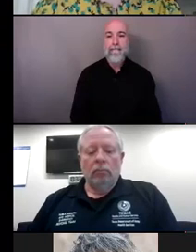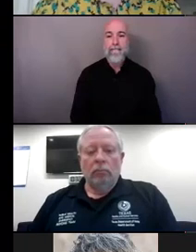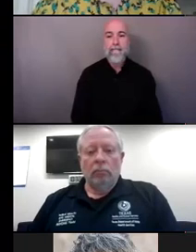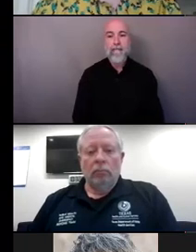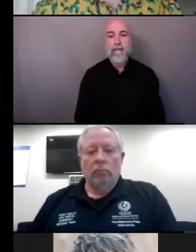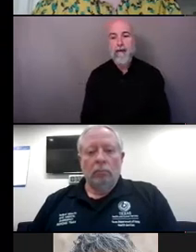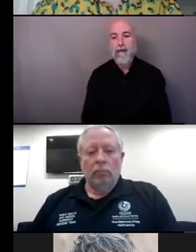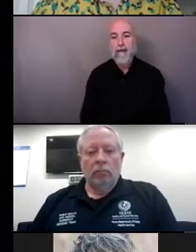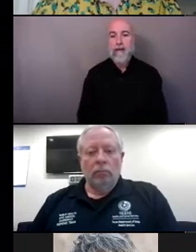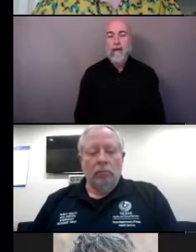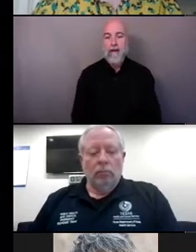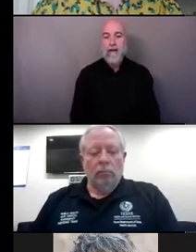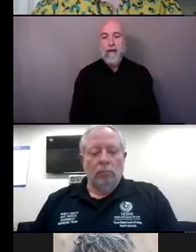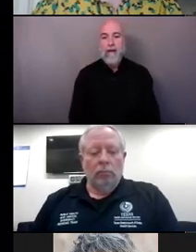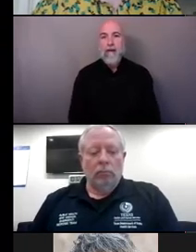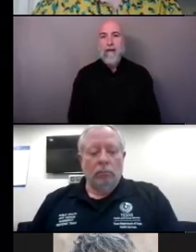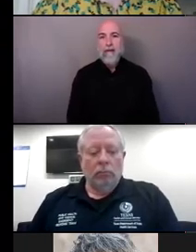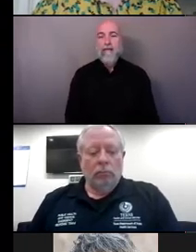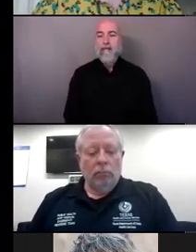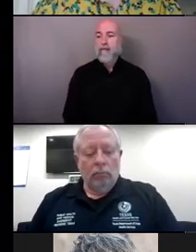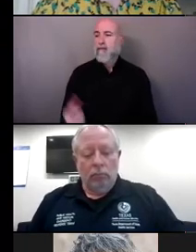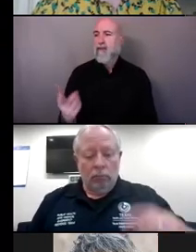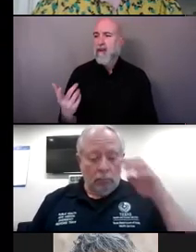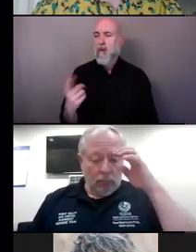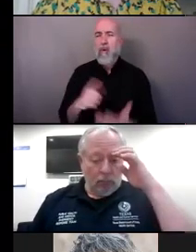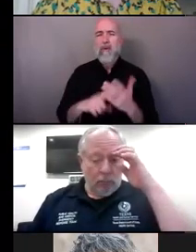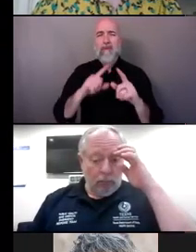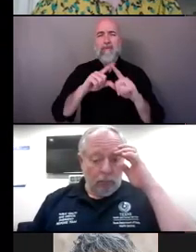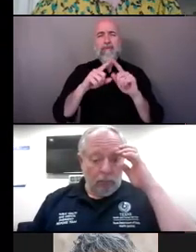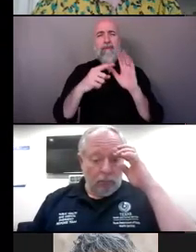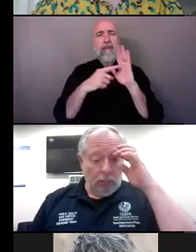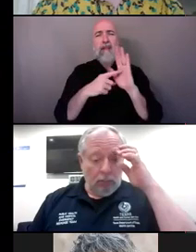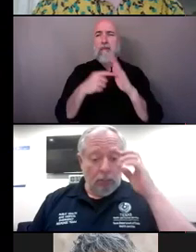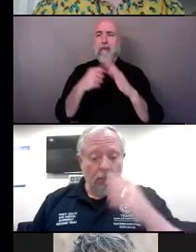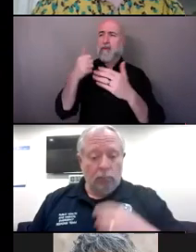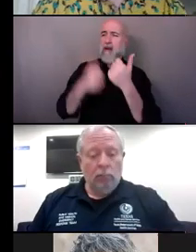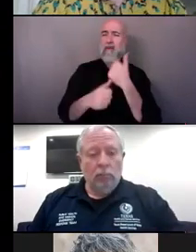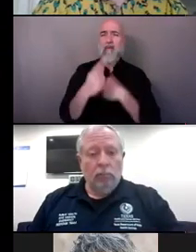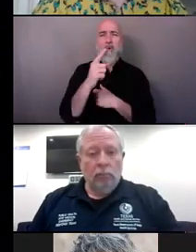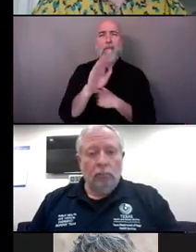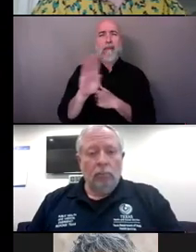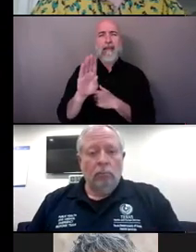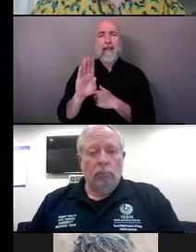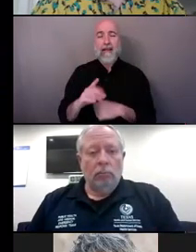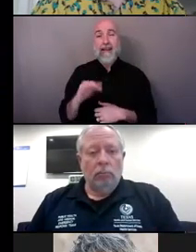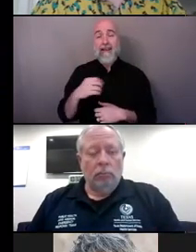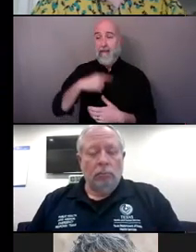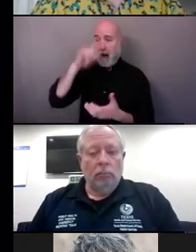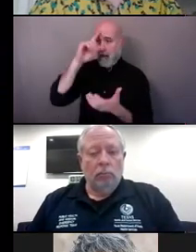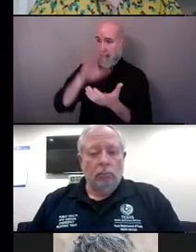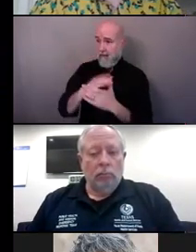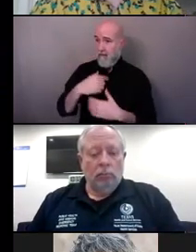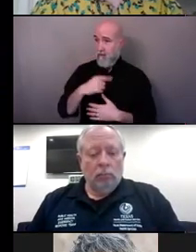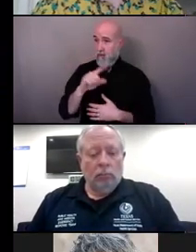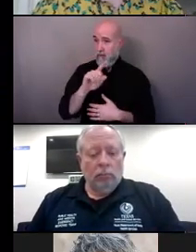What are some examples of a disability that would fall into group 1B? And I think you already sort of addressed this. If I believe I'm in 1B,